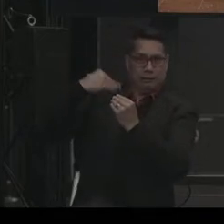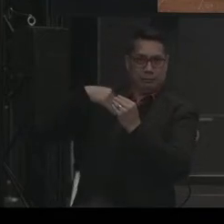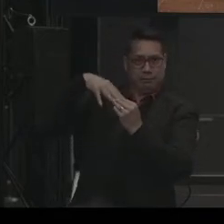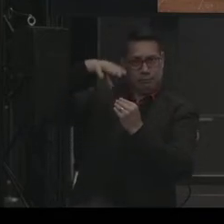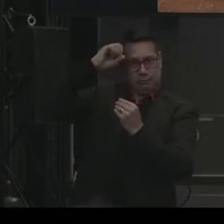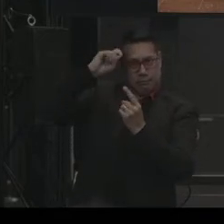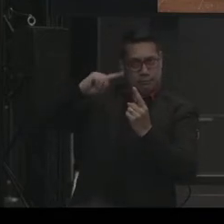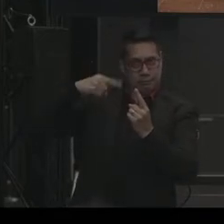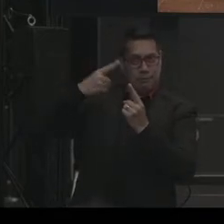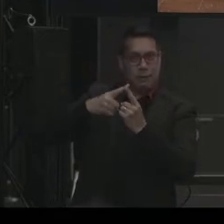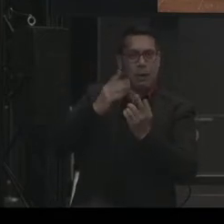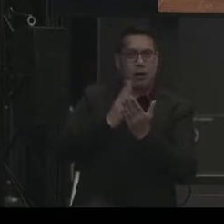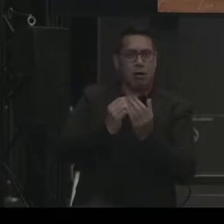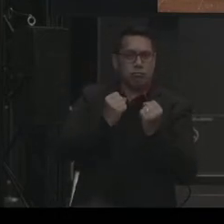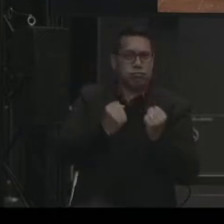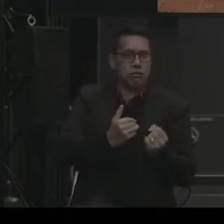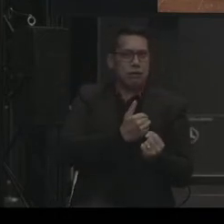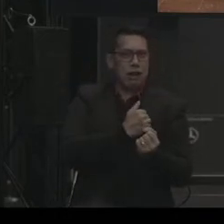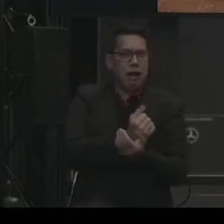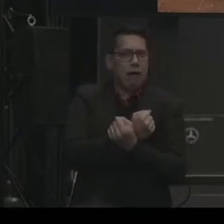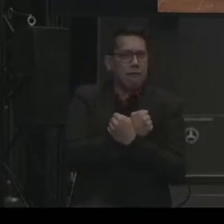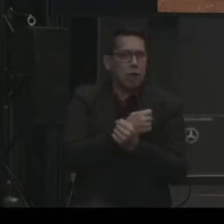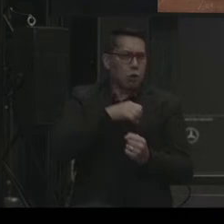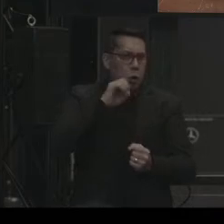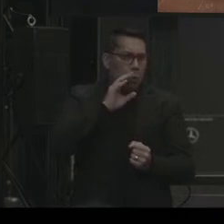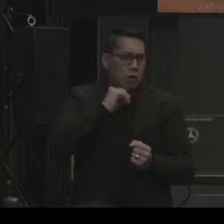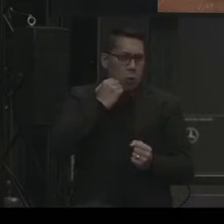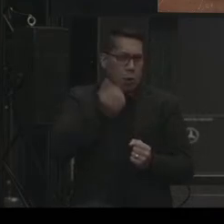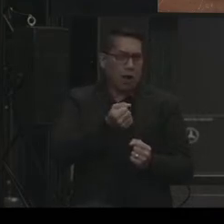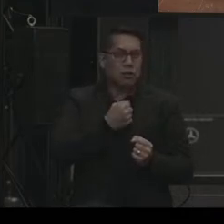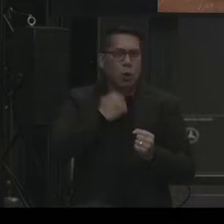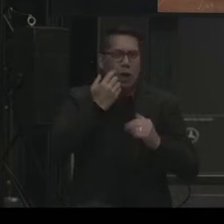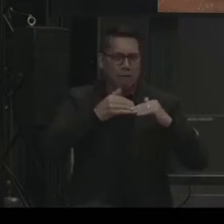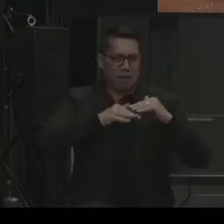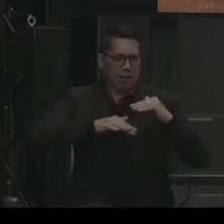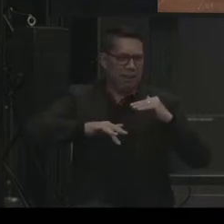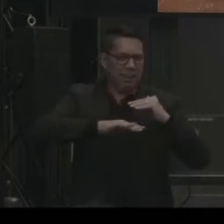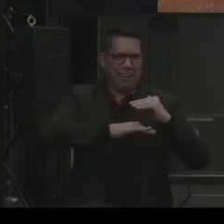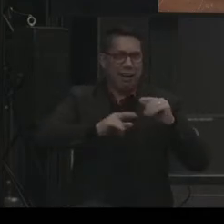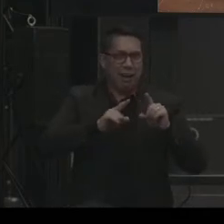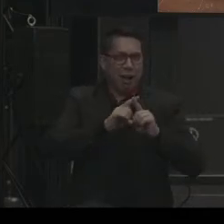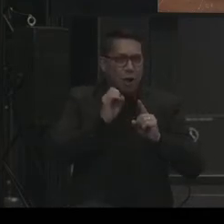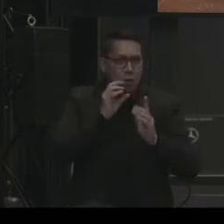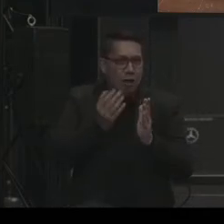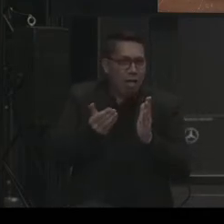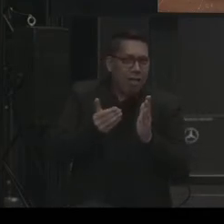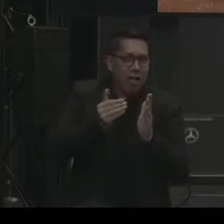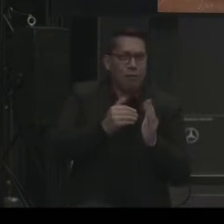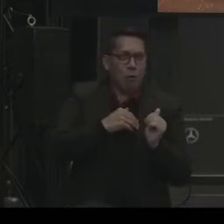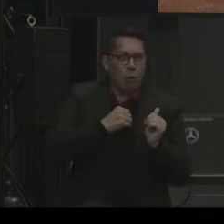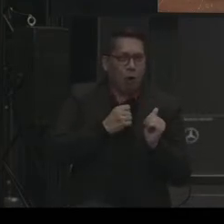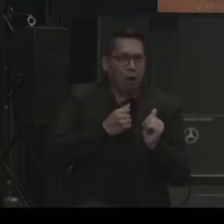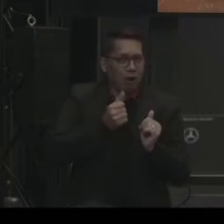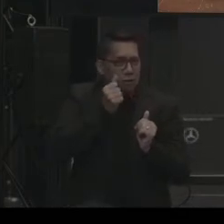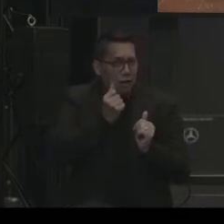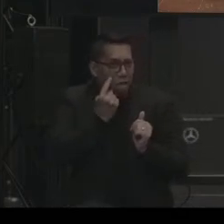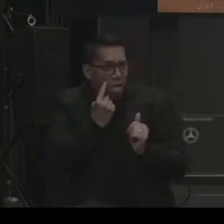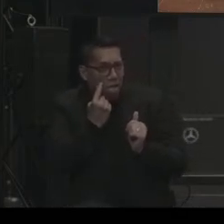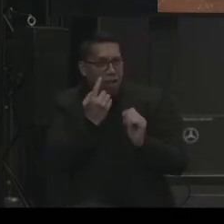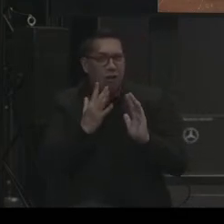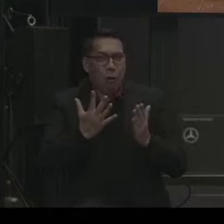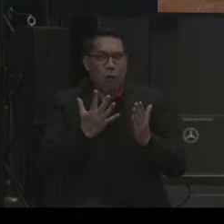my passion is actually comedy, so I always have an underlining tone of humor or kind of sarcasm approach, I